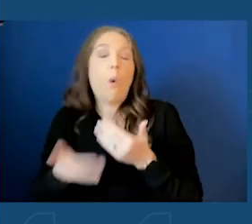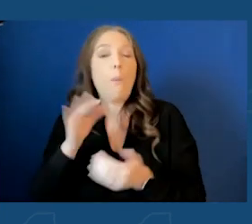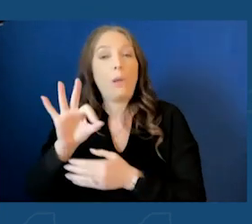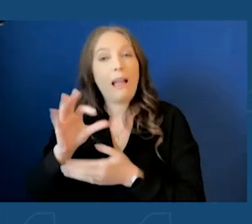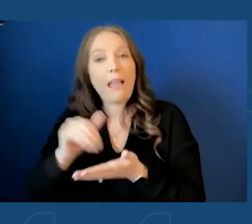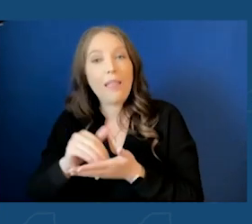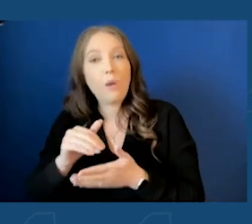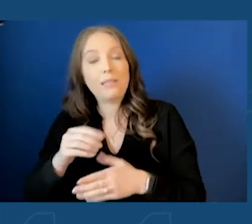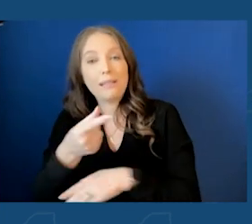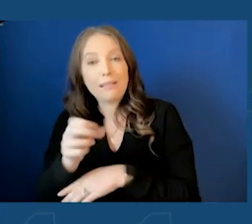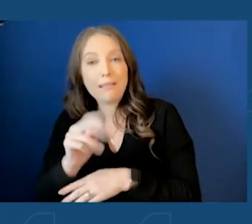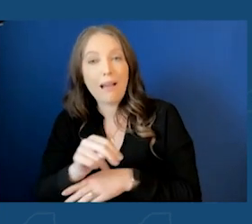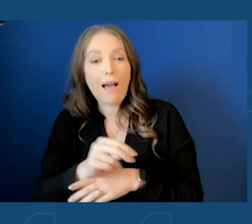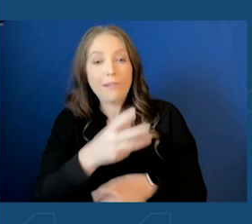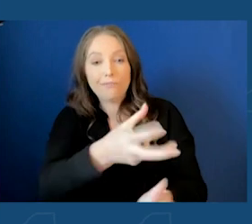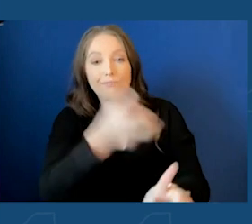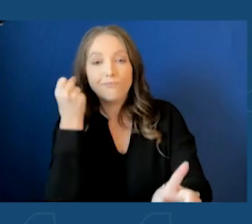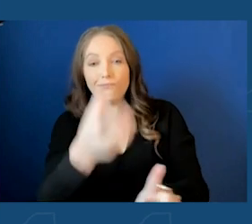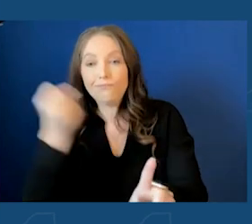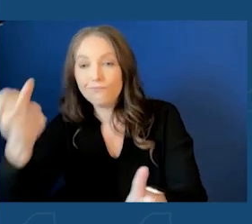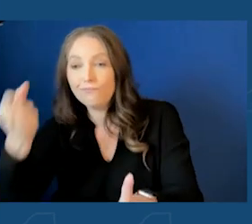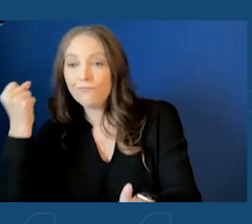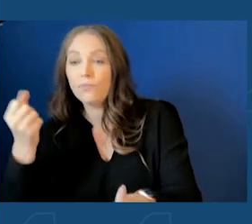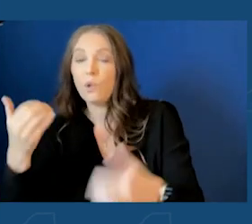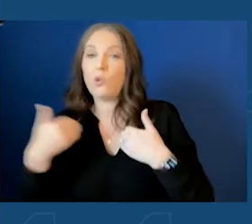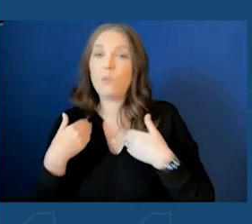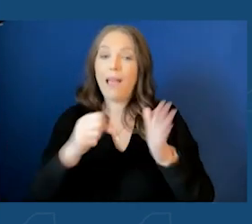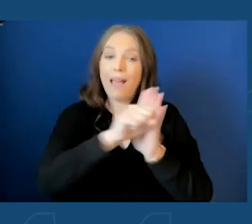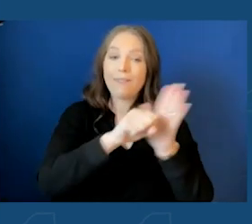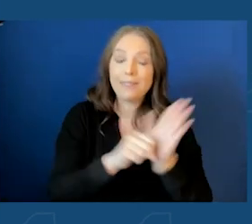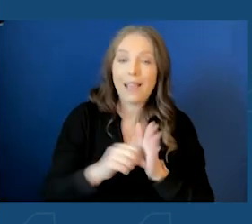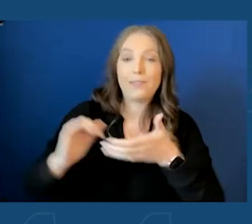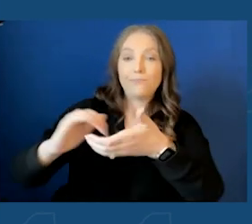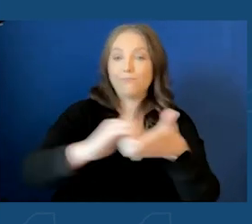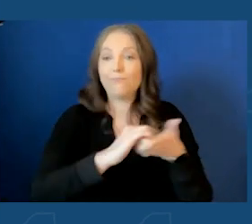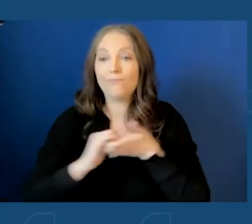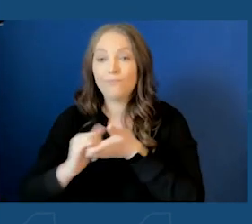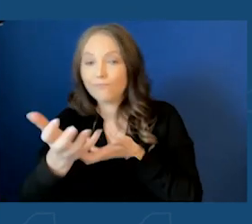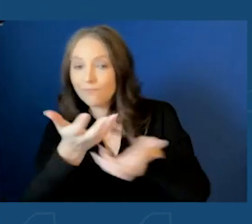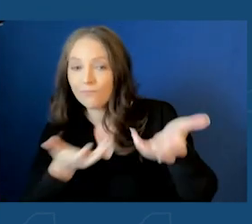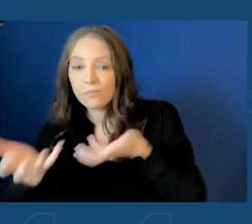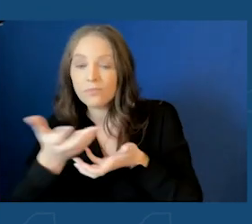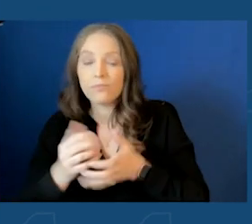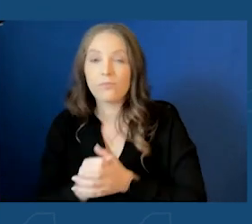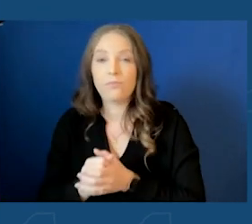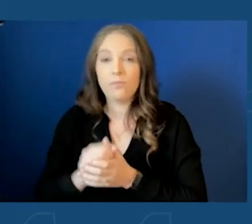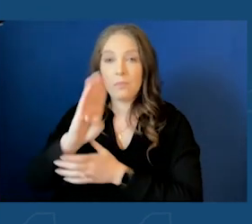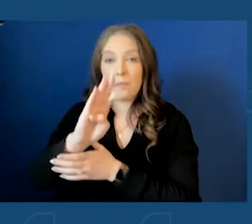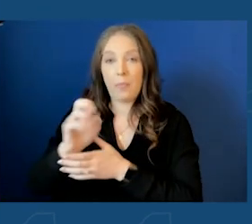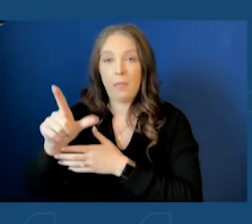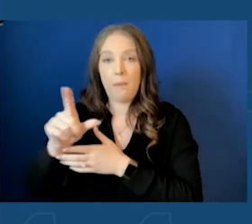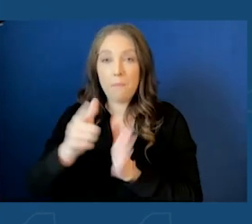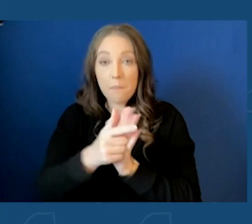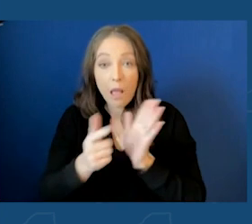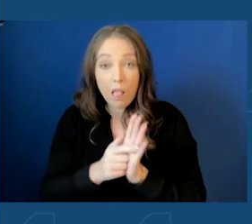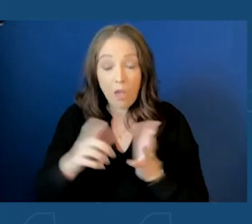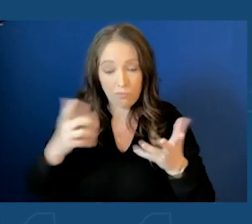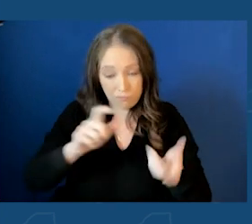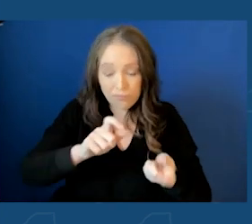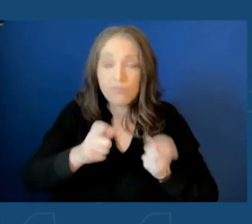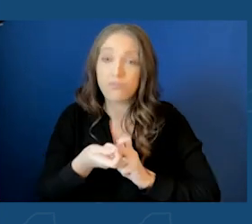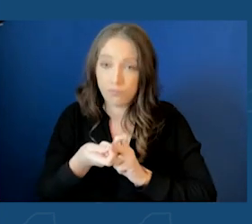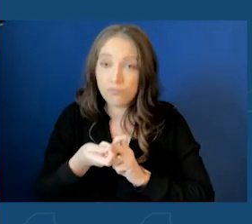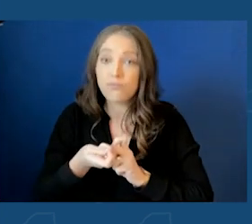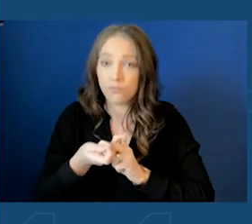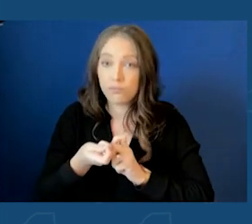state working with other states, working with the city, changing the bail laws. We did that. There was a lot of controversy around that. That's why our budget was